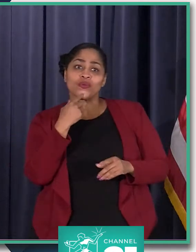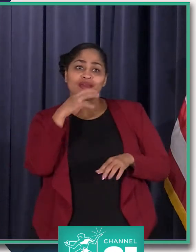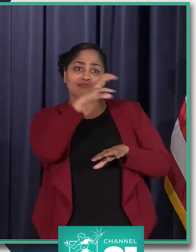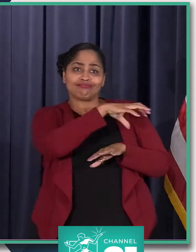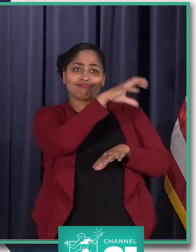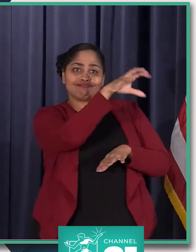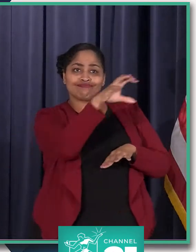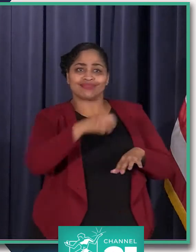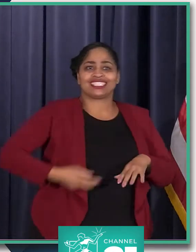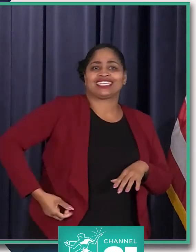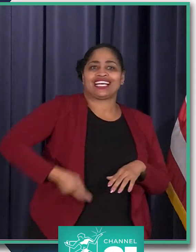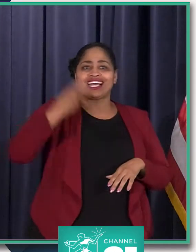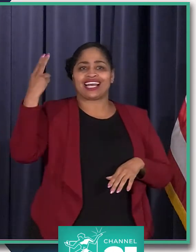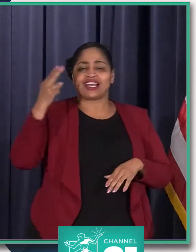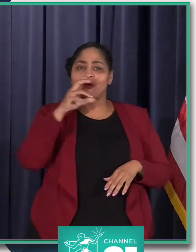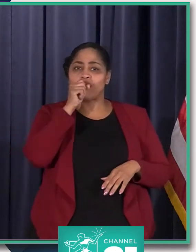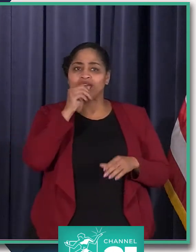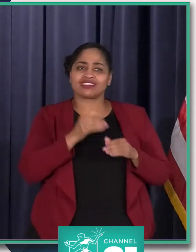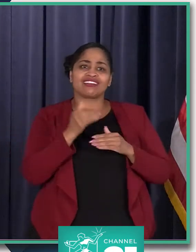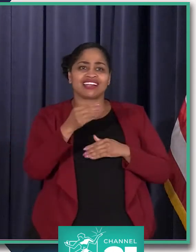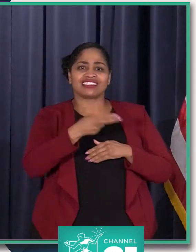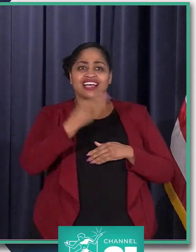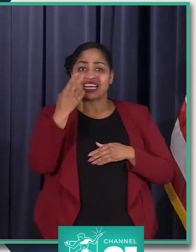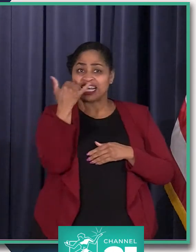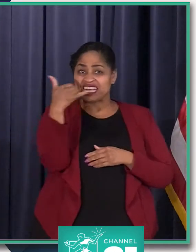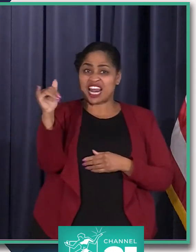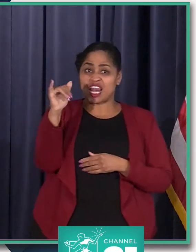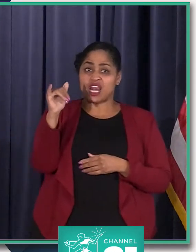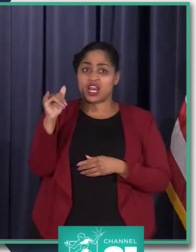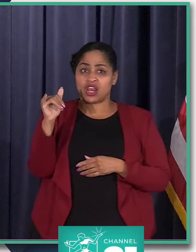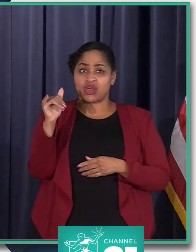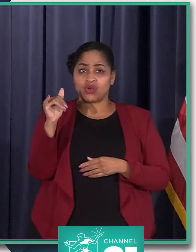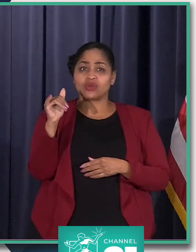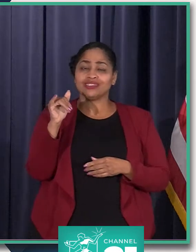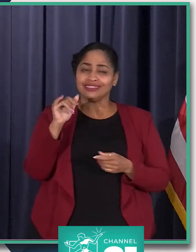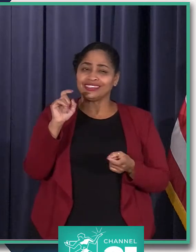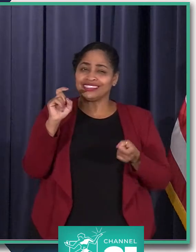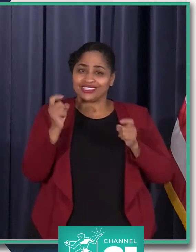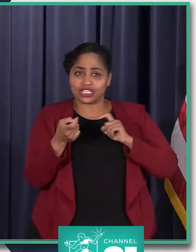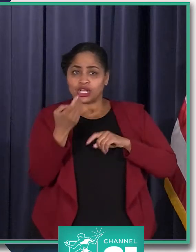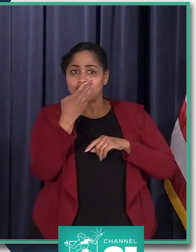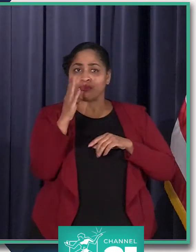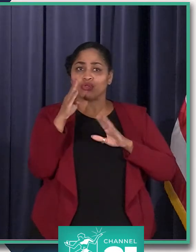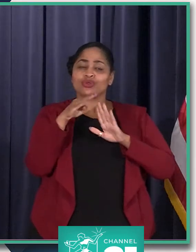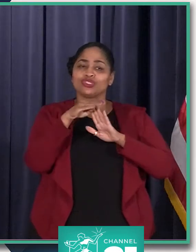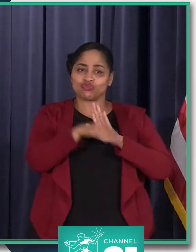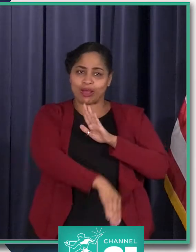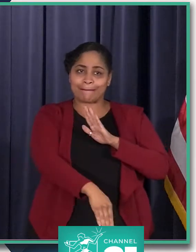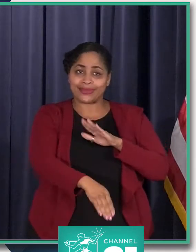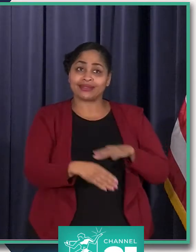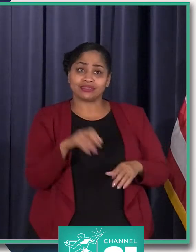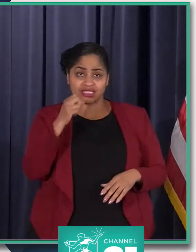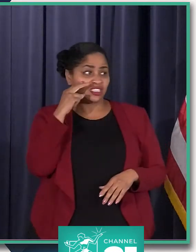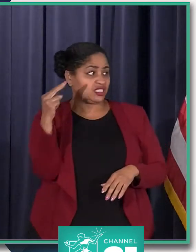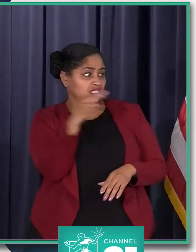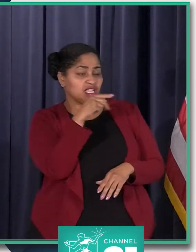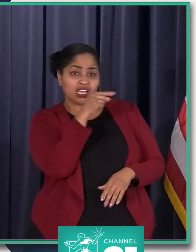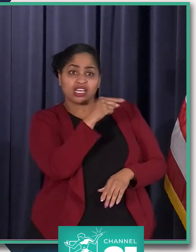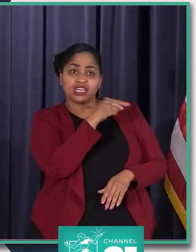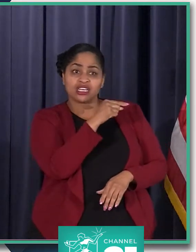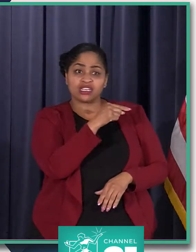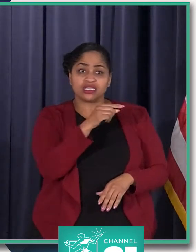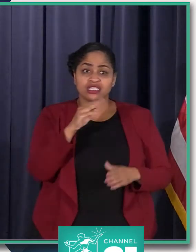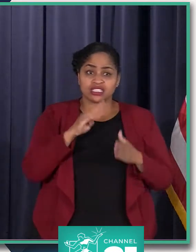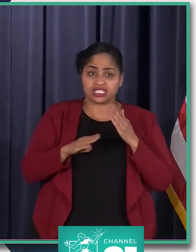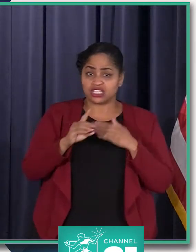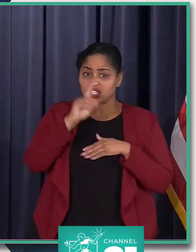areas of highest increase, orange next highest, yellow isn't changing, and blue is dropping. And as you can see, the city of Detroit,